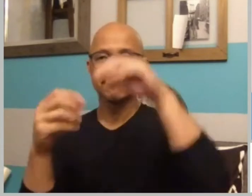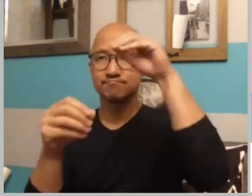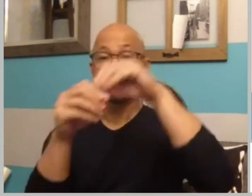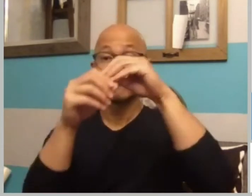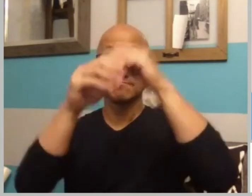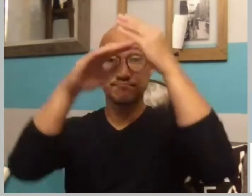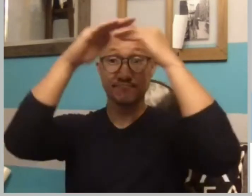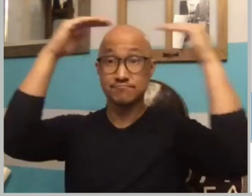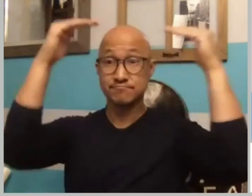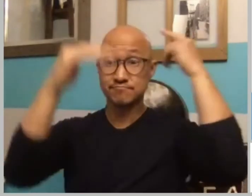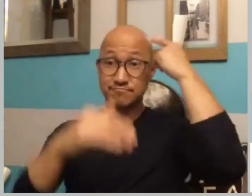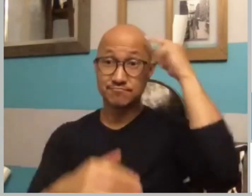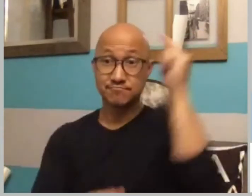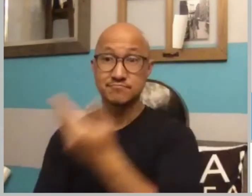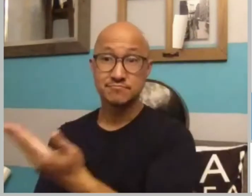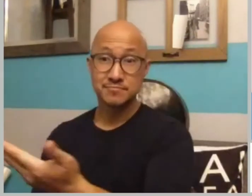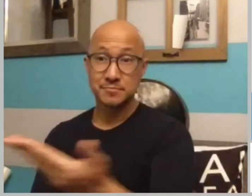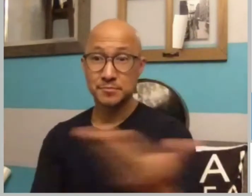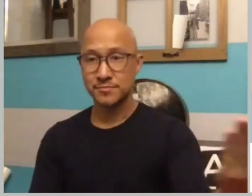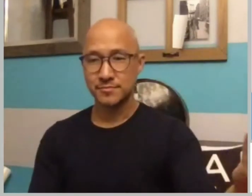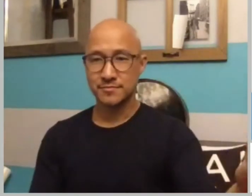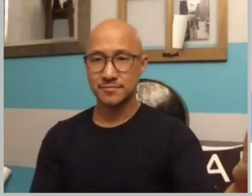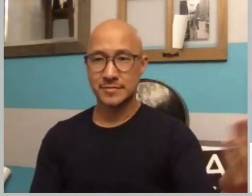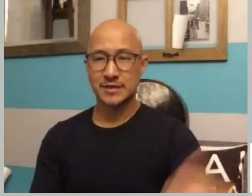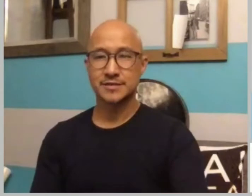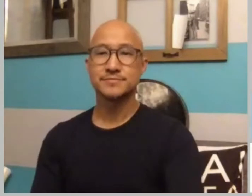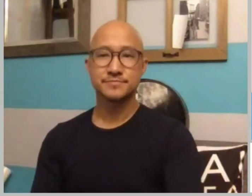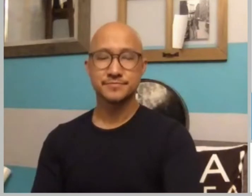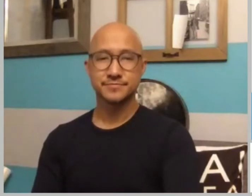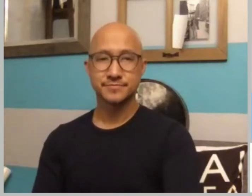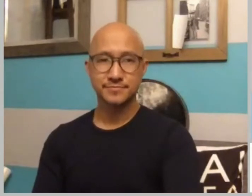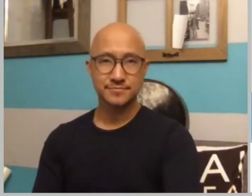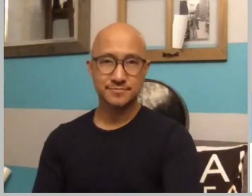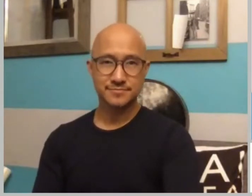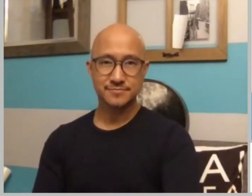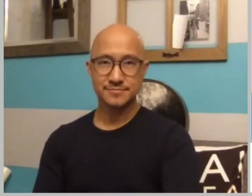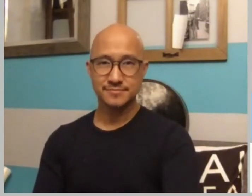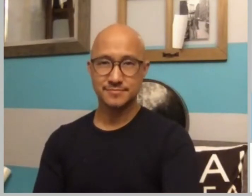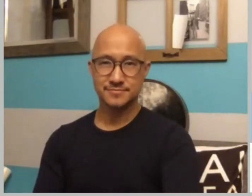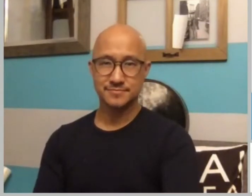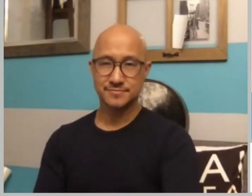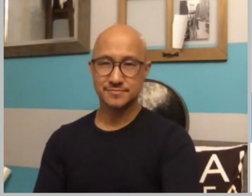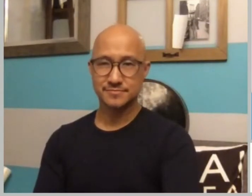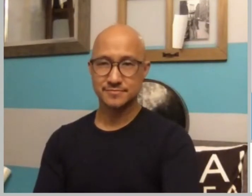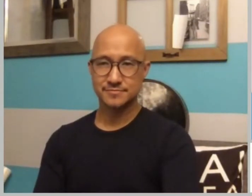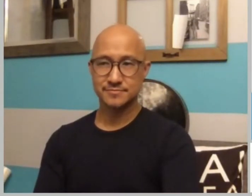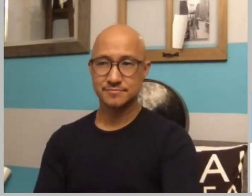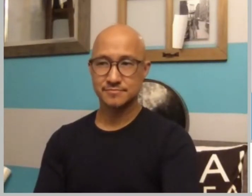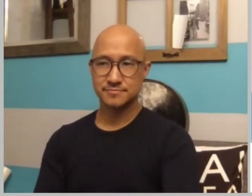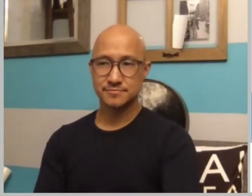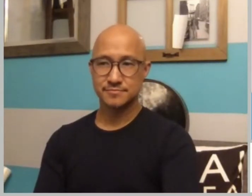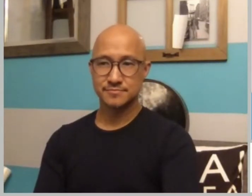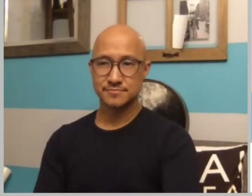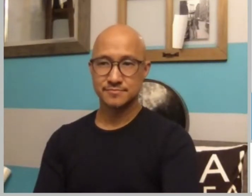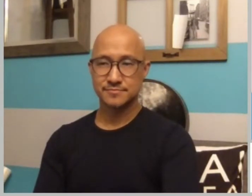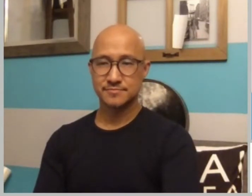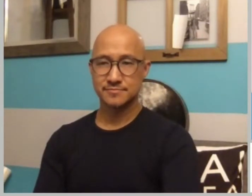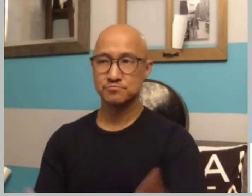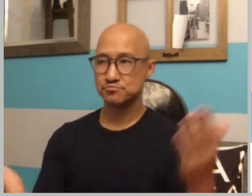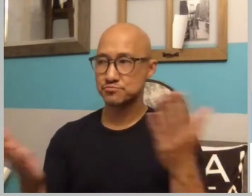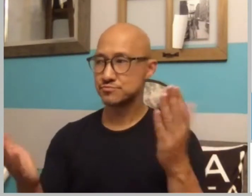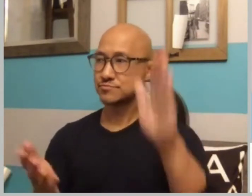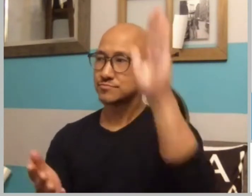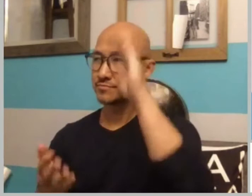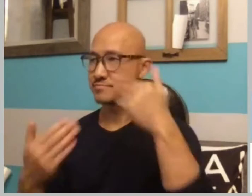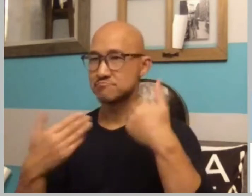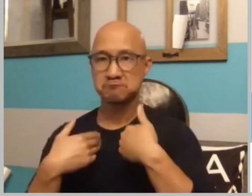heaven for you. So no matter what you're going through, what God has in store, no man can take that